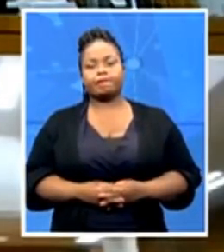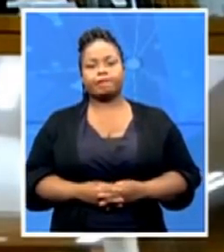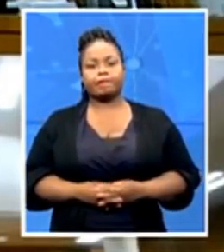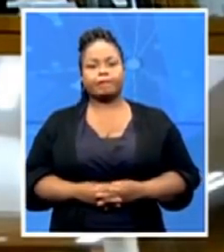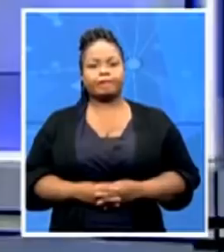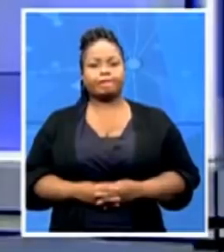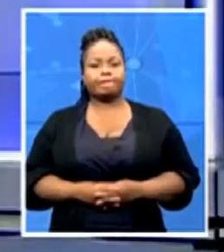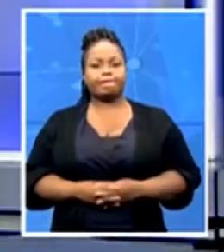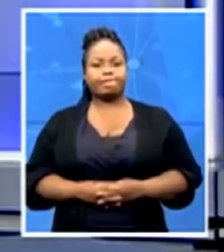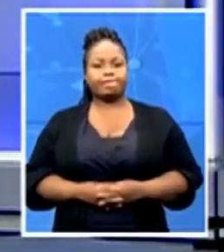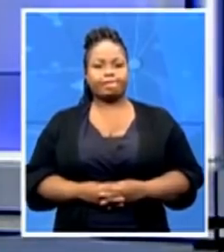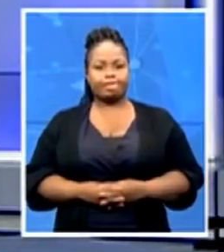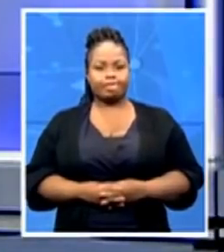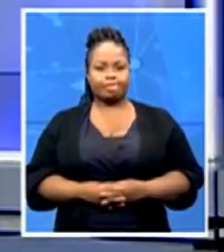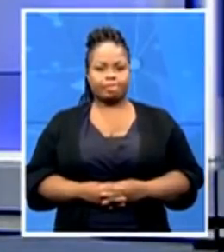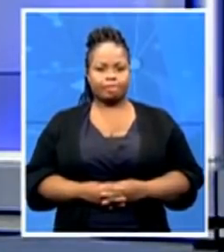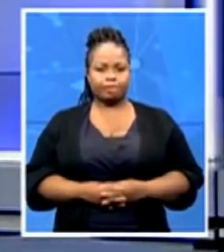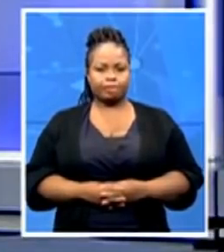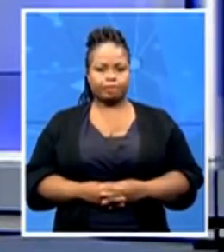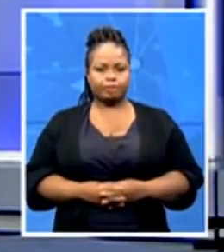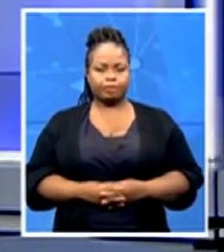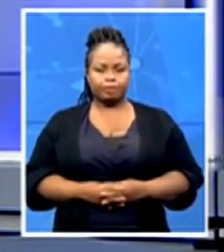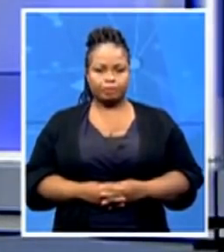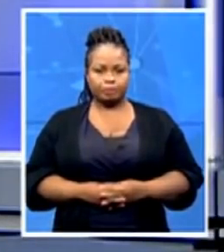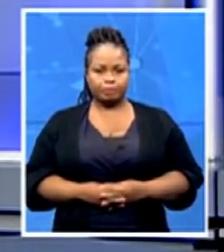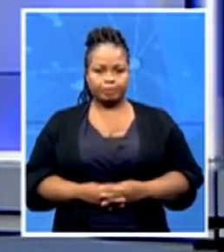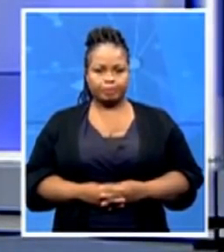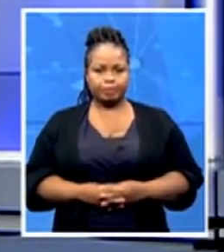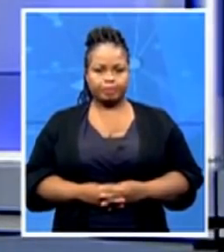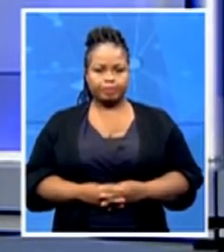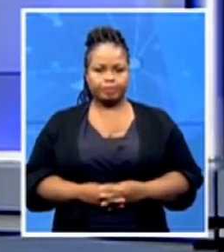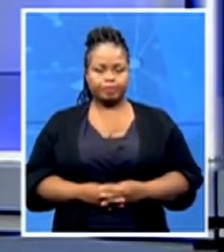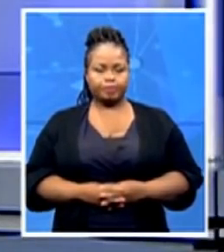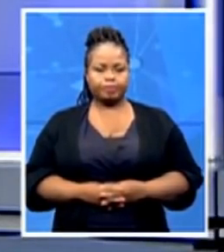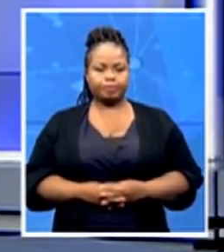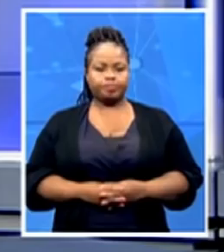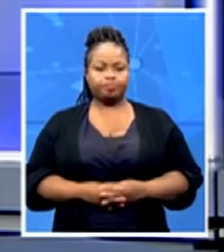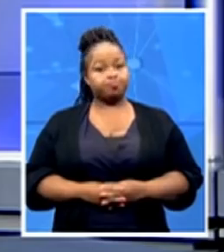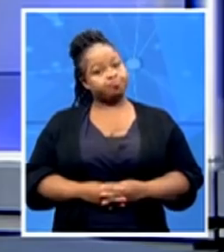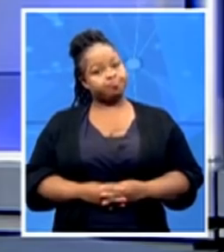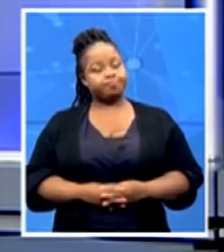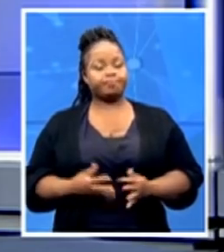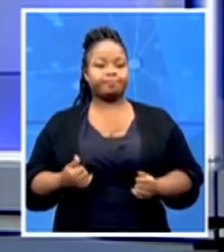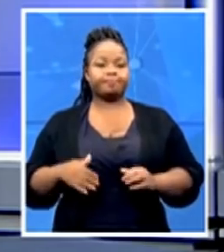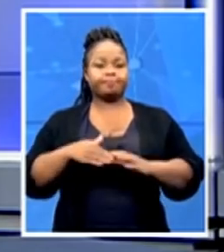take away the danger. Well, we're coming out of the process to take you to a break.